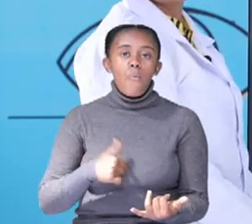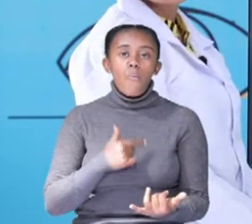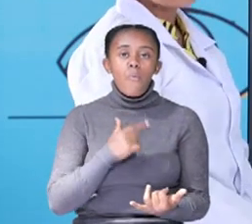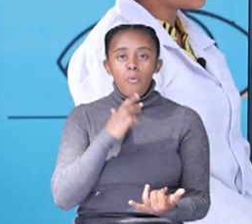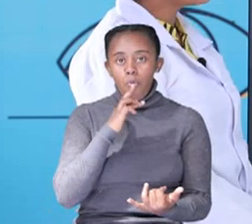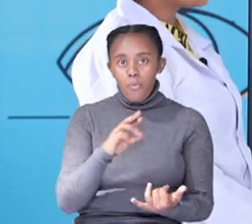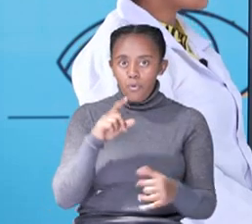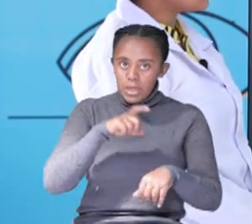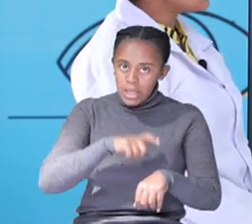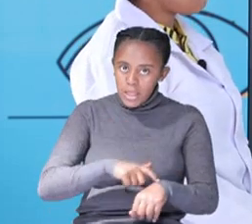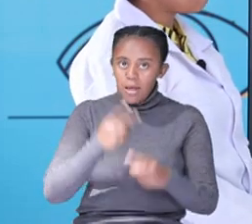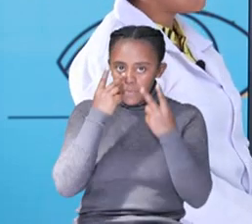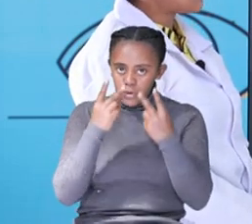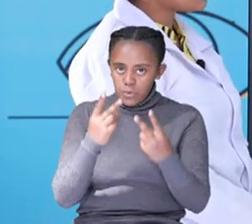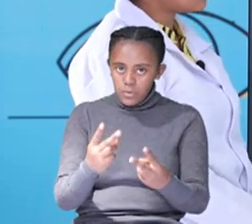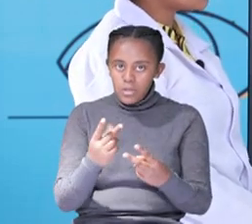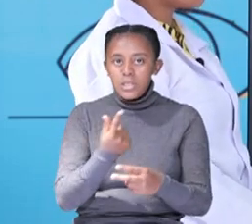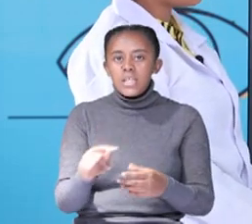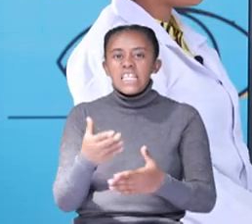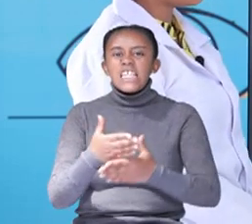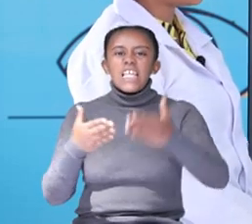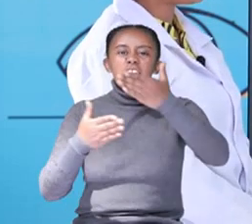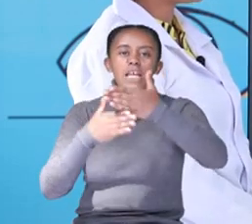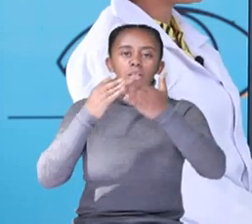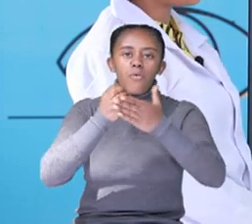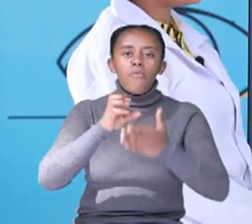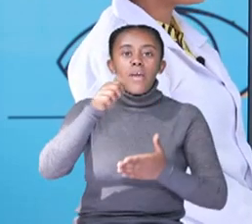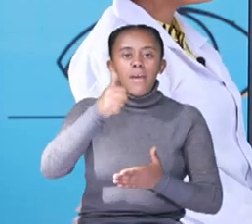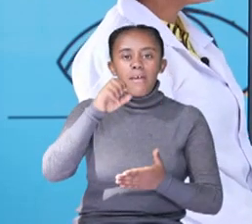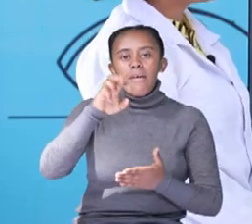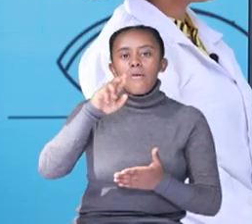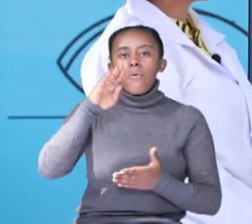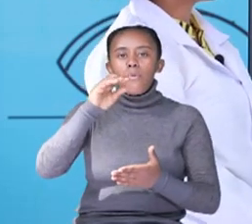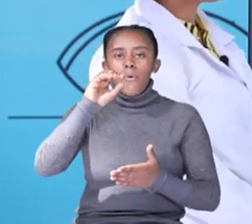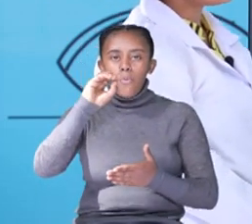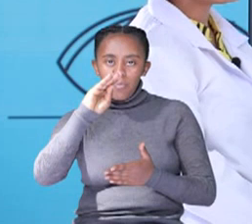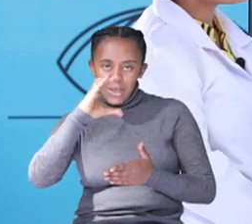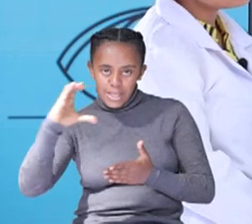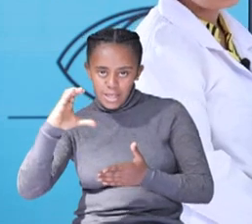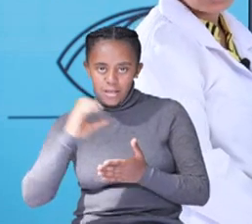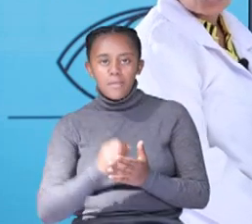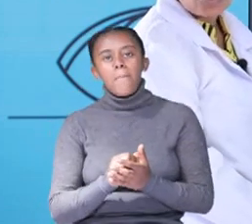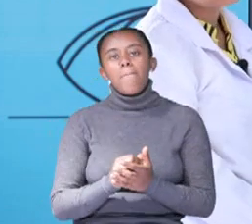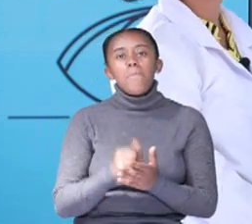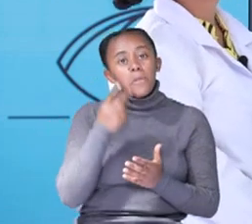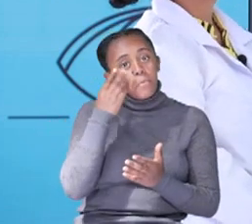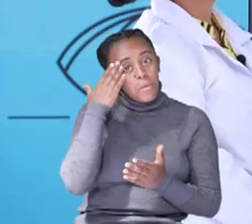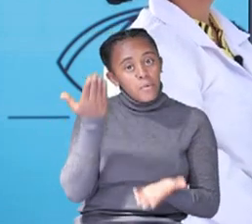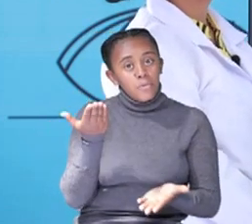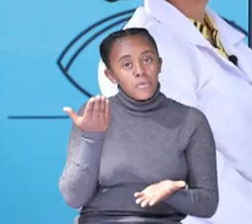are on time to see the stages of aerobic respiration. Aerobic respiration, as you